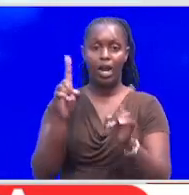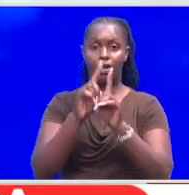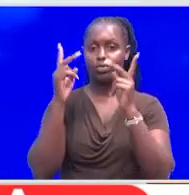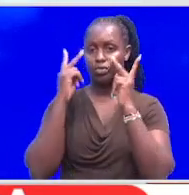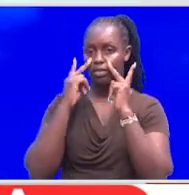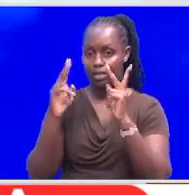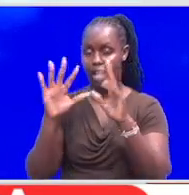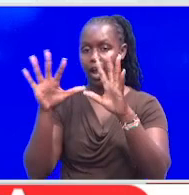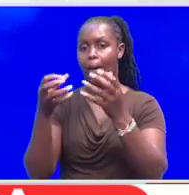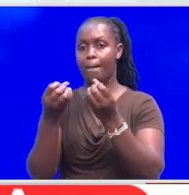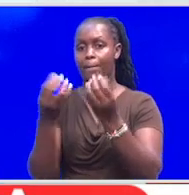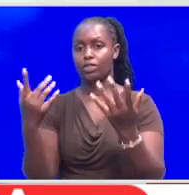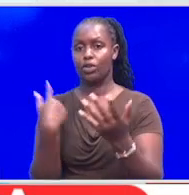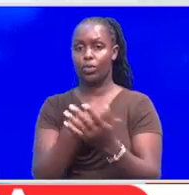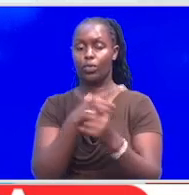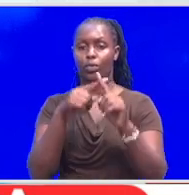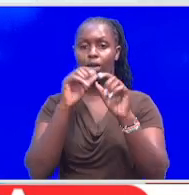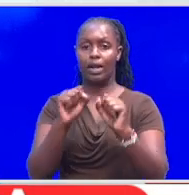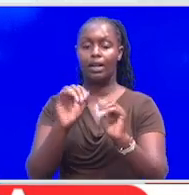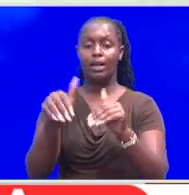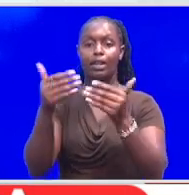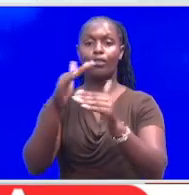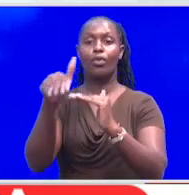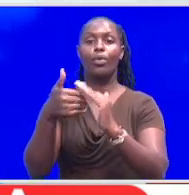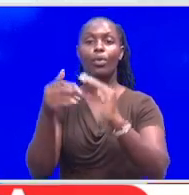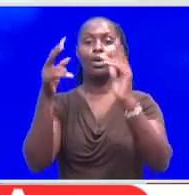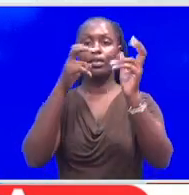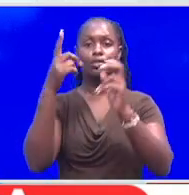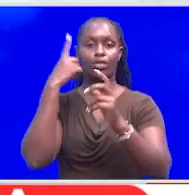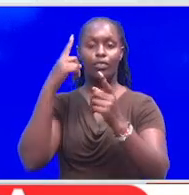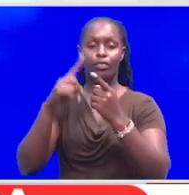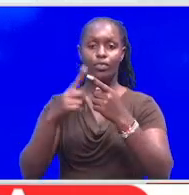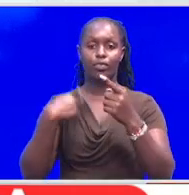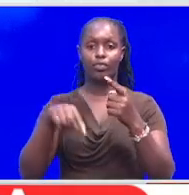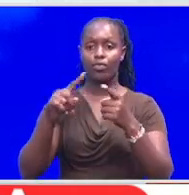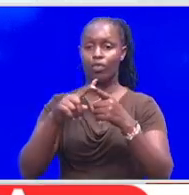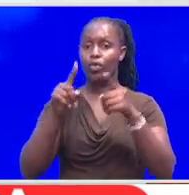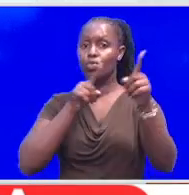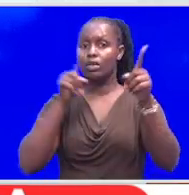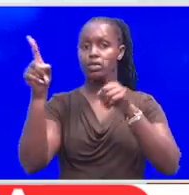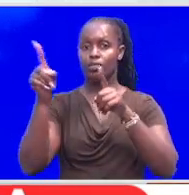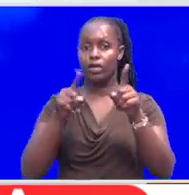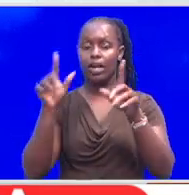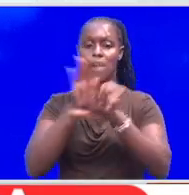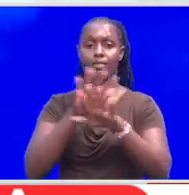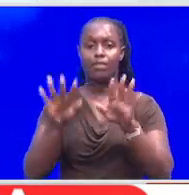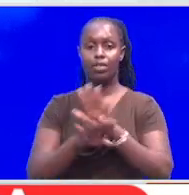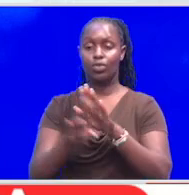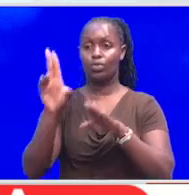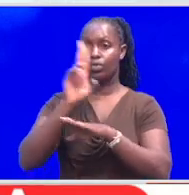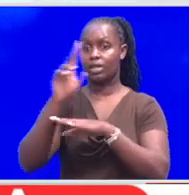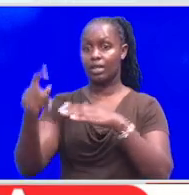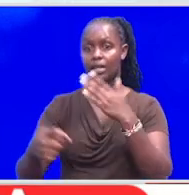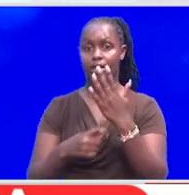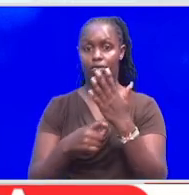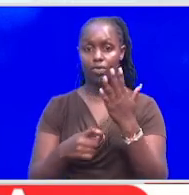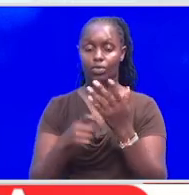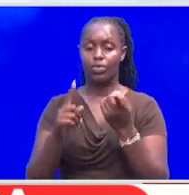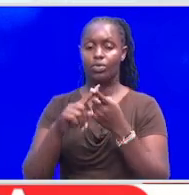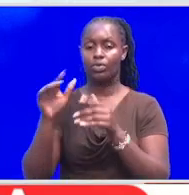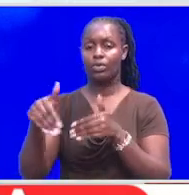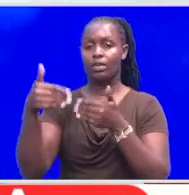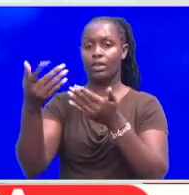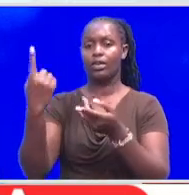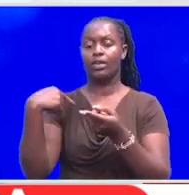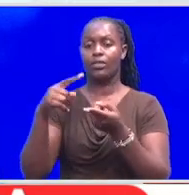can ease all the issues for transport and other things, using technology solutions to ease the issues that you